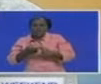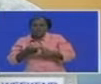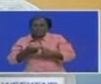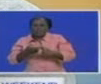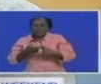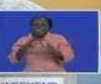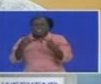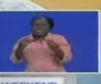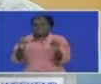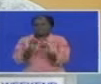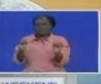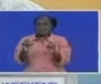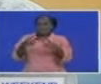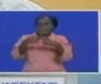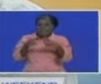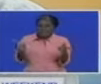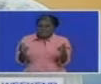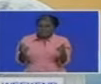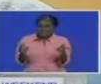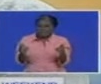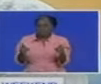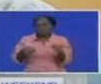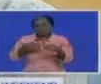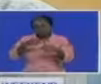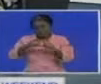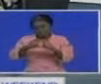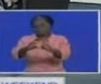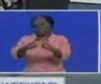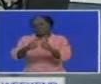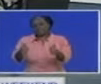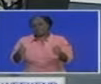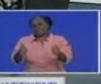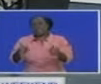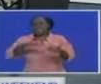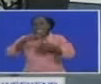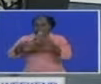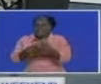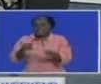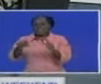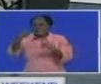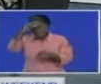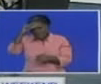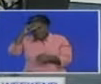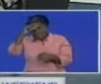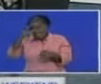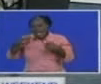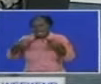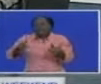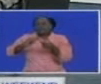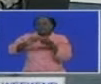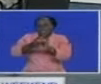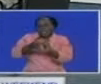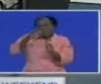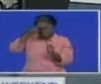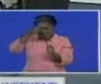has not been easy, but it has kept us going. Okay. And every government is allowed to change policies the way